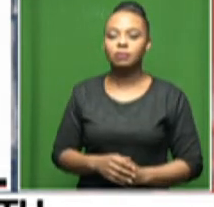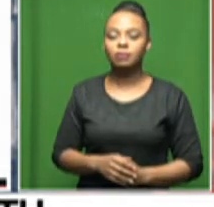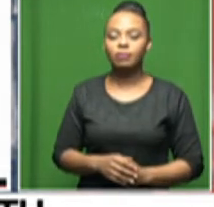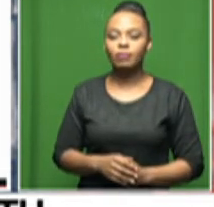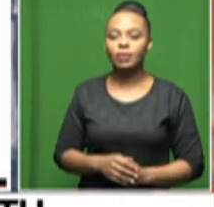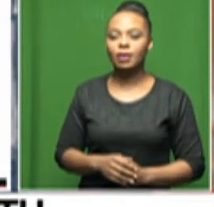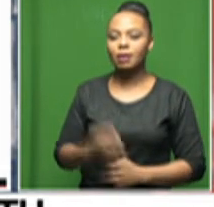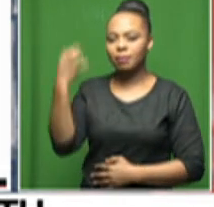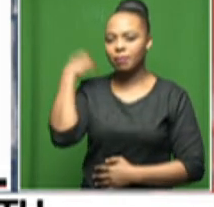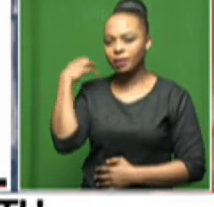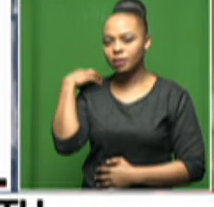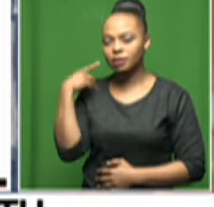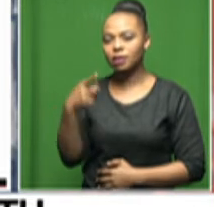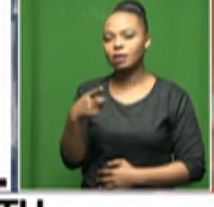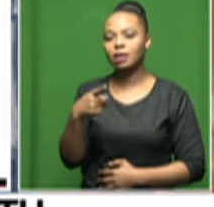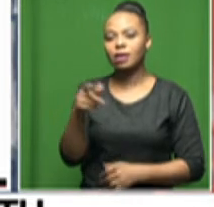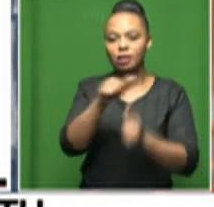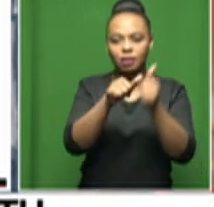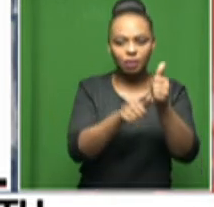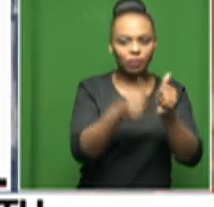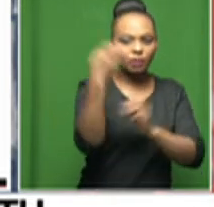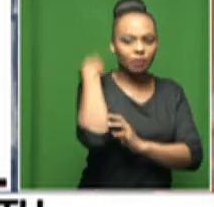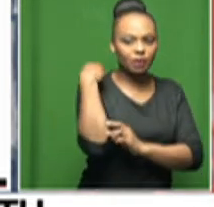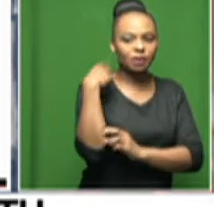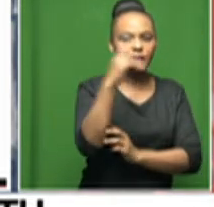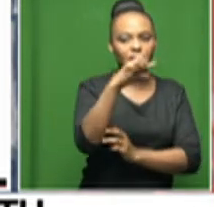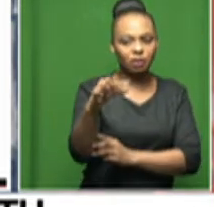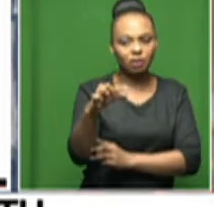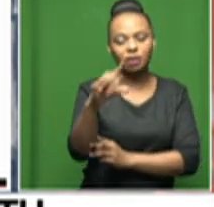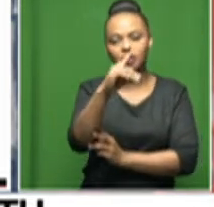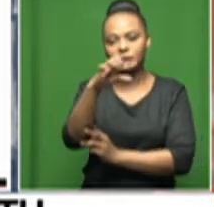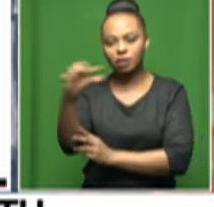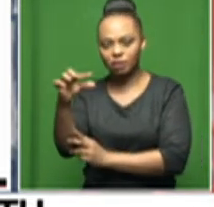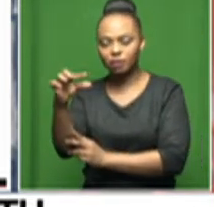Minister, Honourable Deputy Minister, DG, DDG,